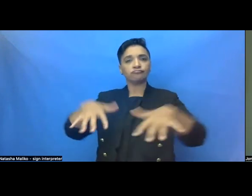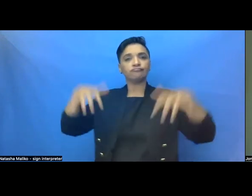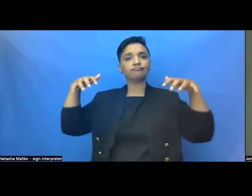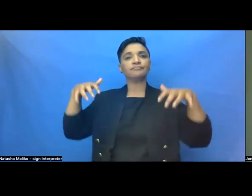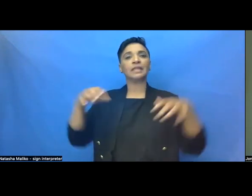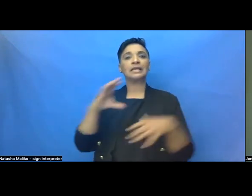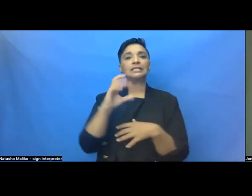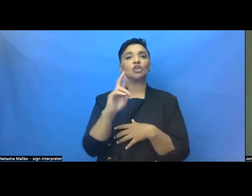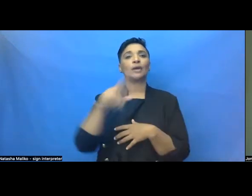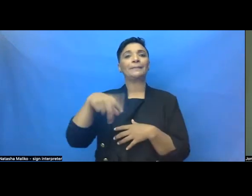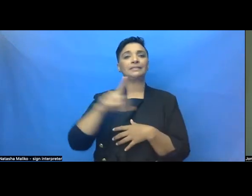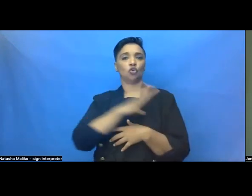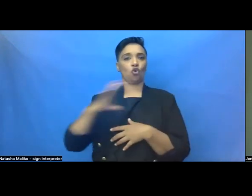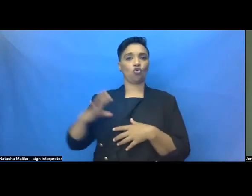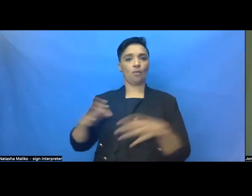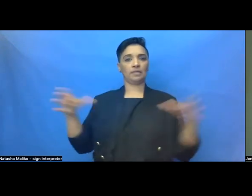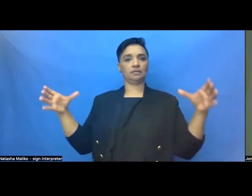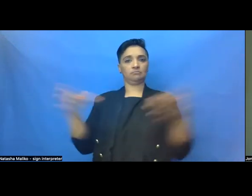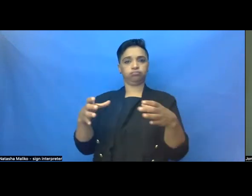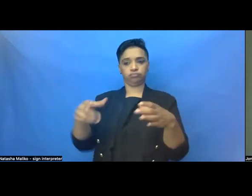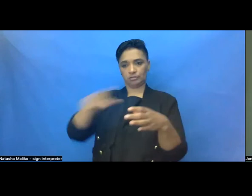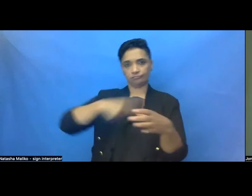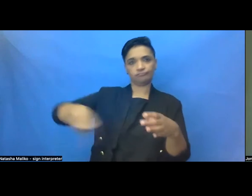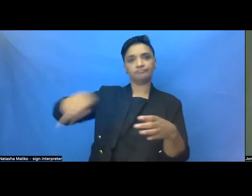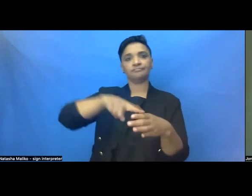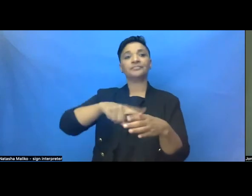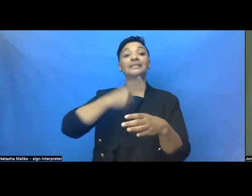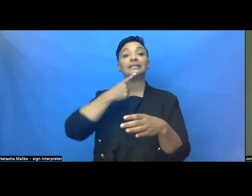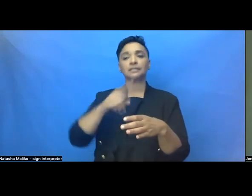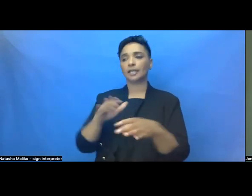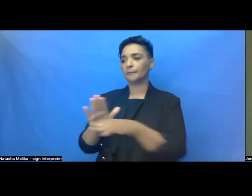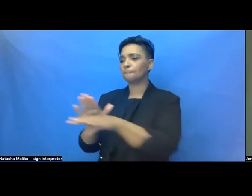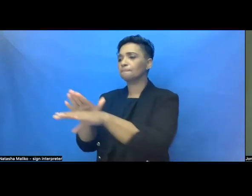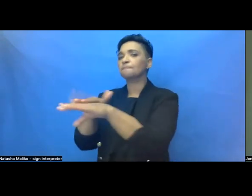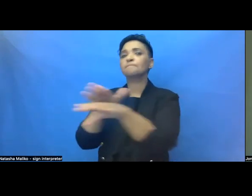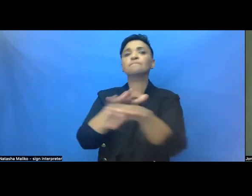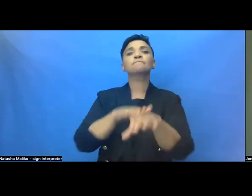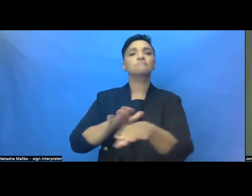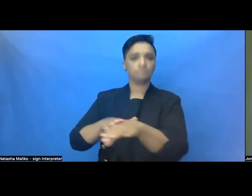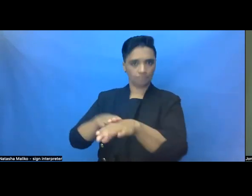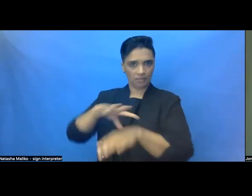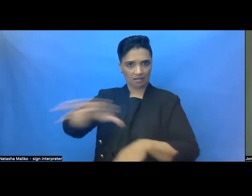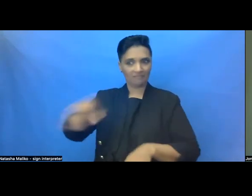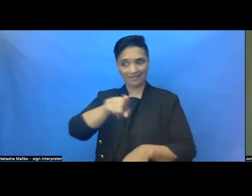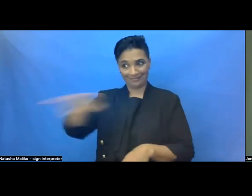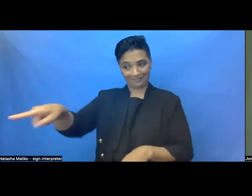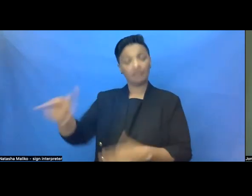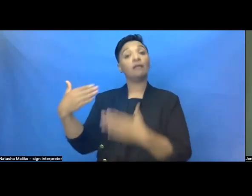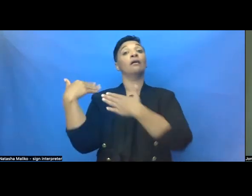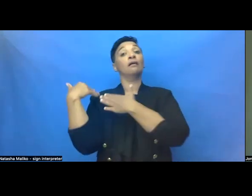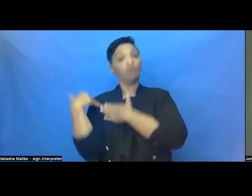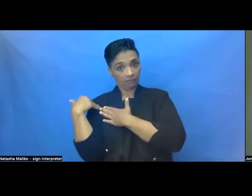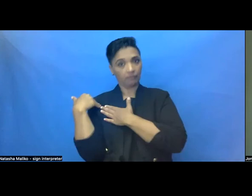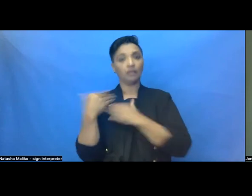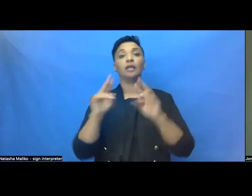committee has released its recall to the involved states, reminding them about their obligations under